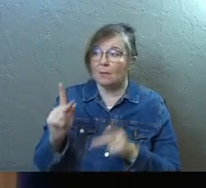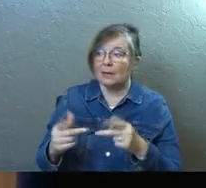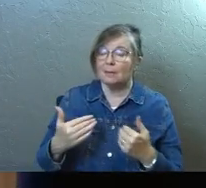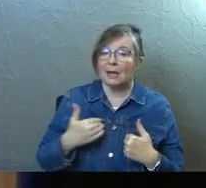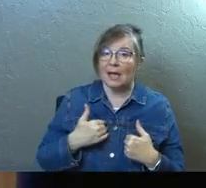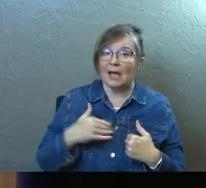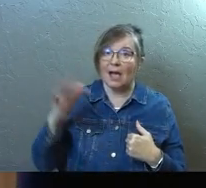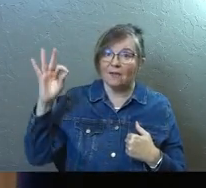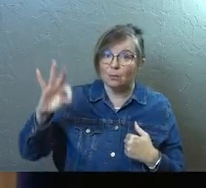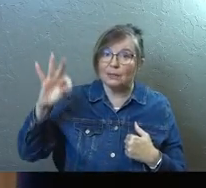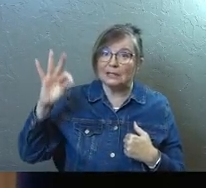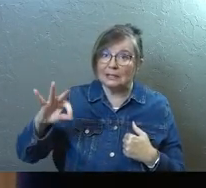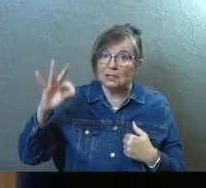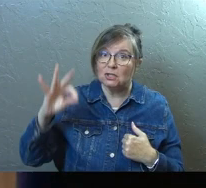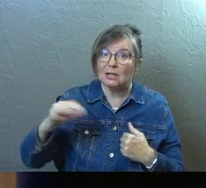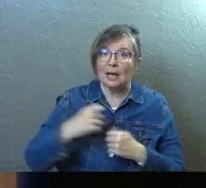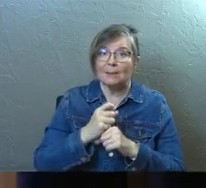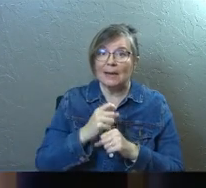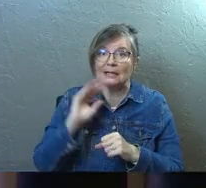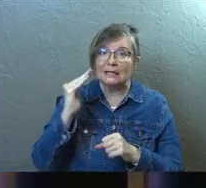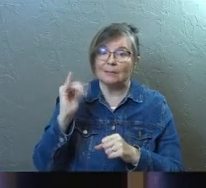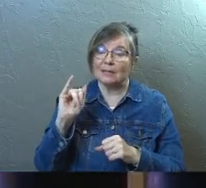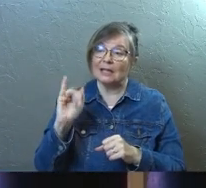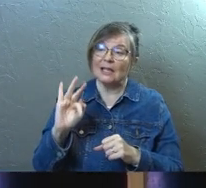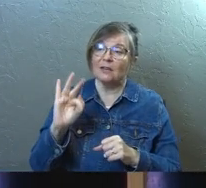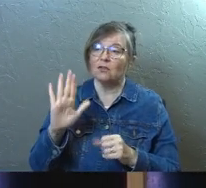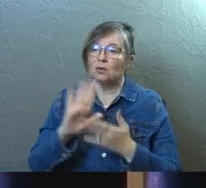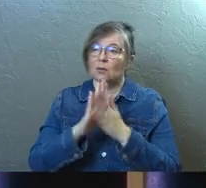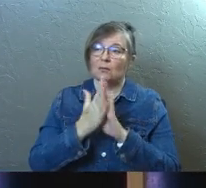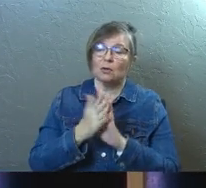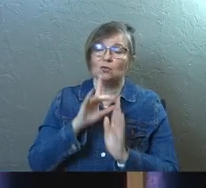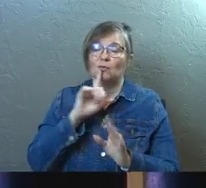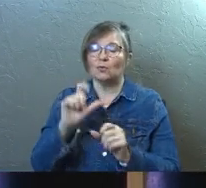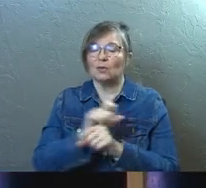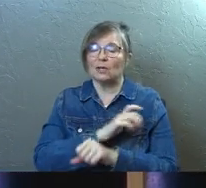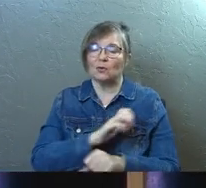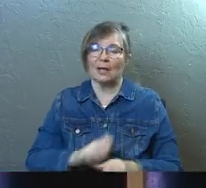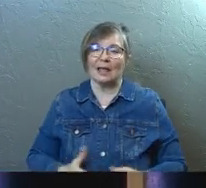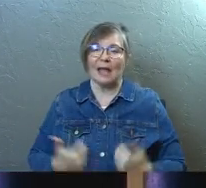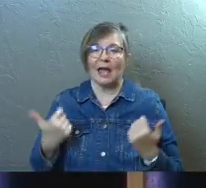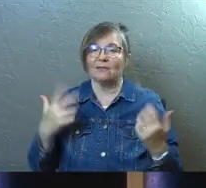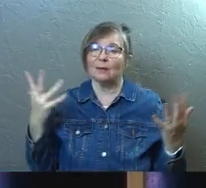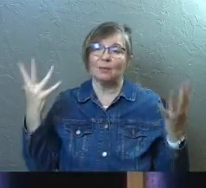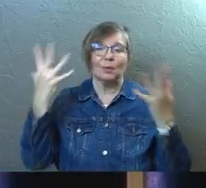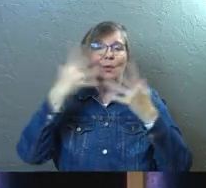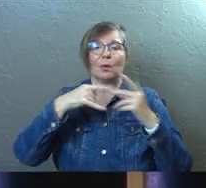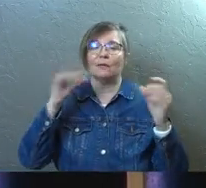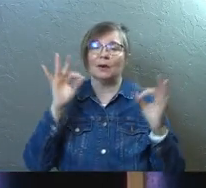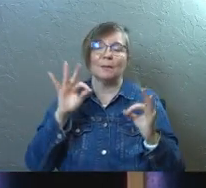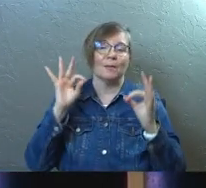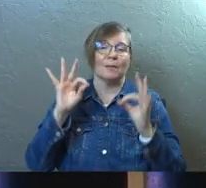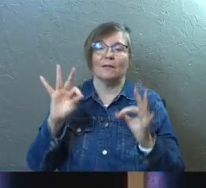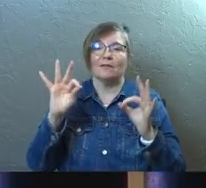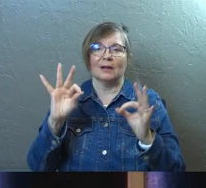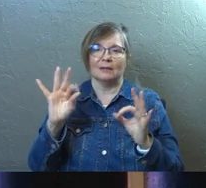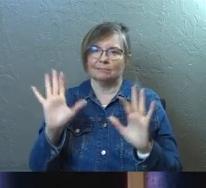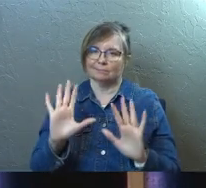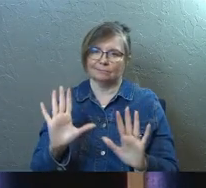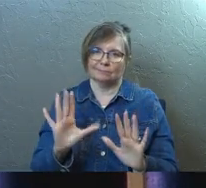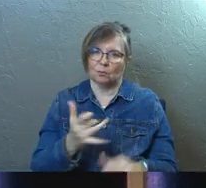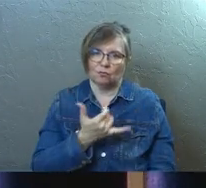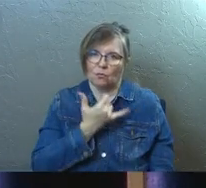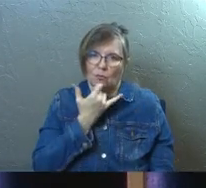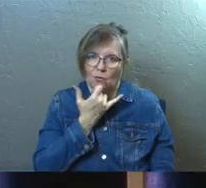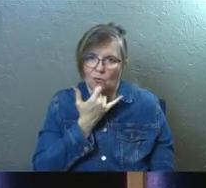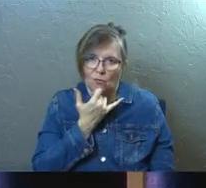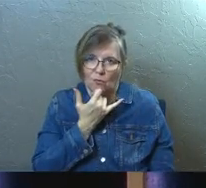people have preached at you and made it seem like if you're in the real Christian life, everything's going to be rosy. And they're